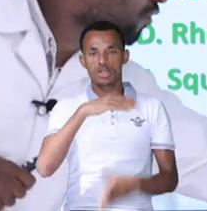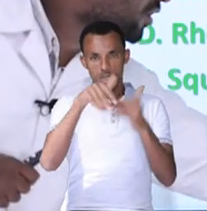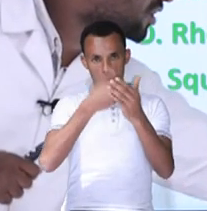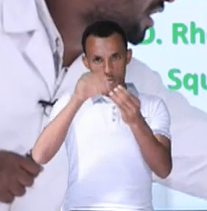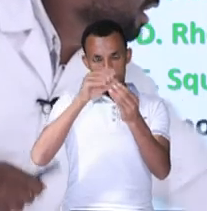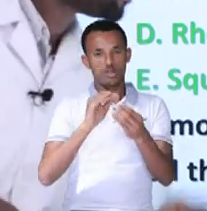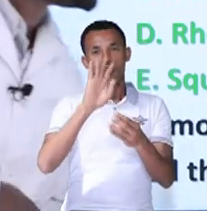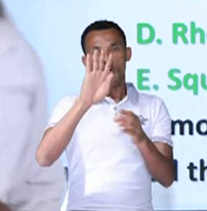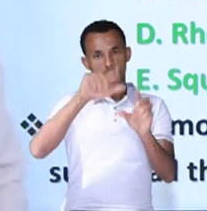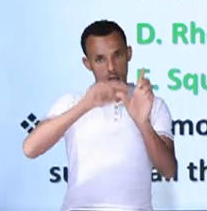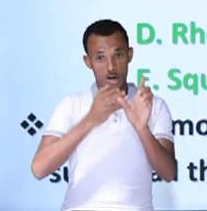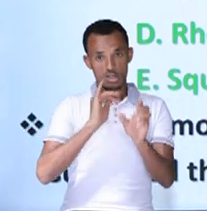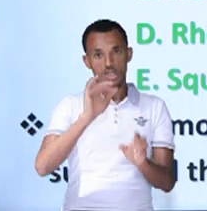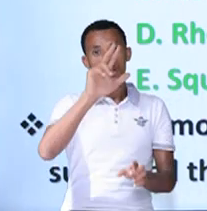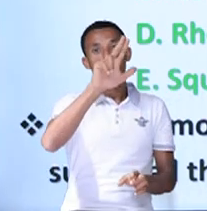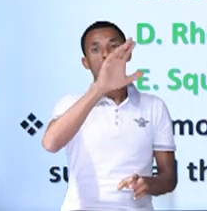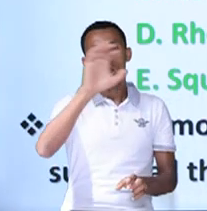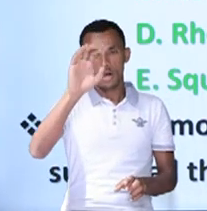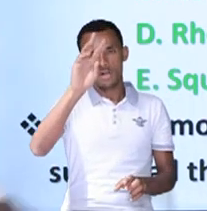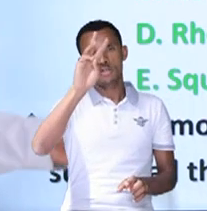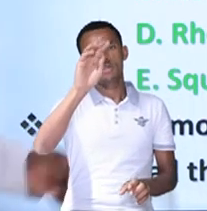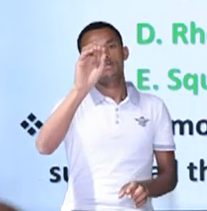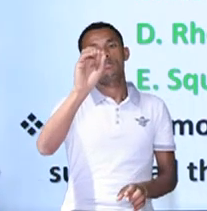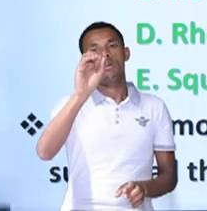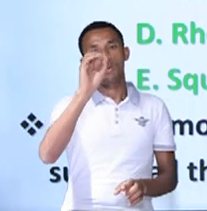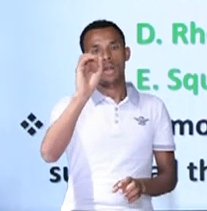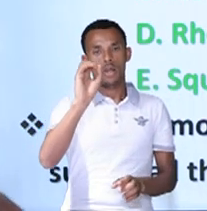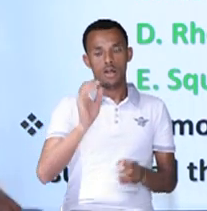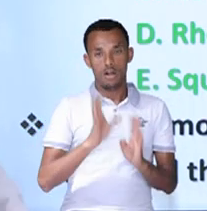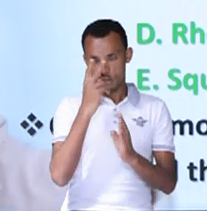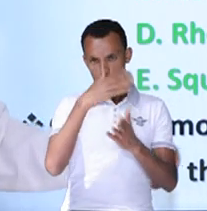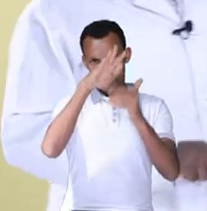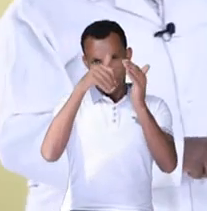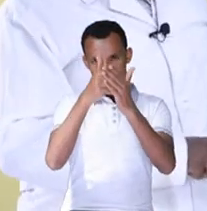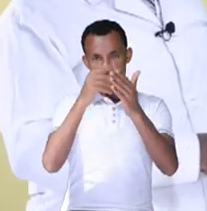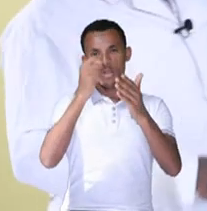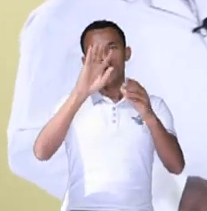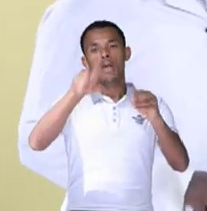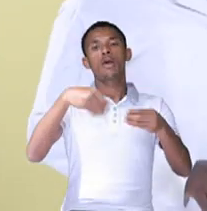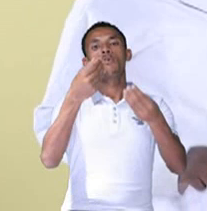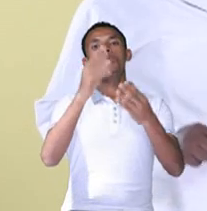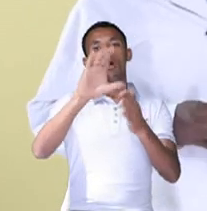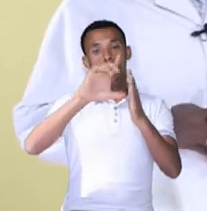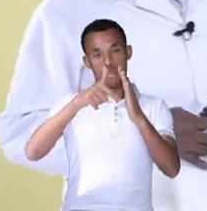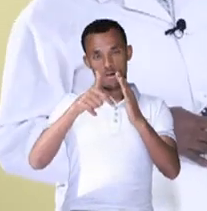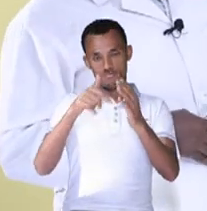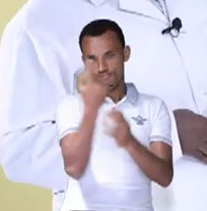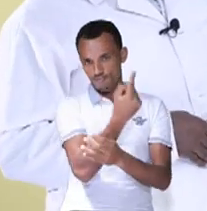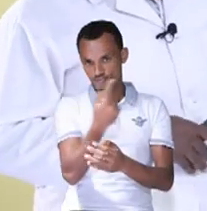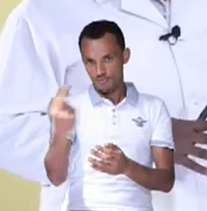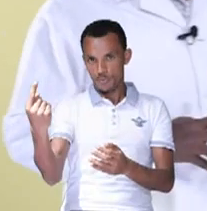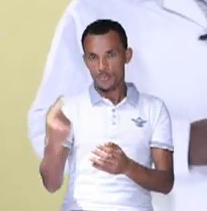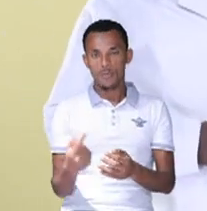the 4 interior angles is 360 degree. Let's see all the given quadrilateral one by one. Let's